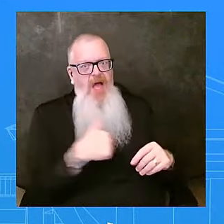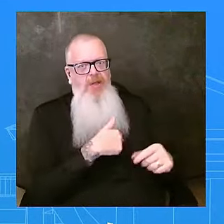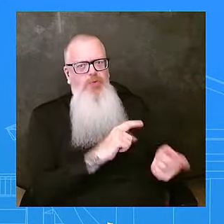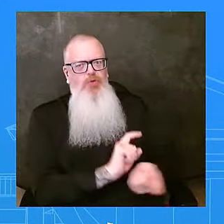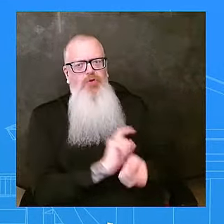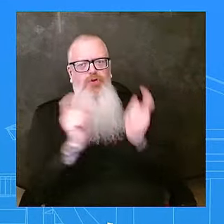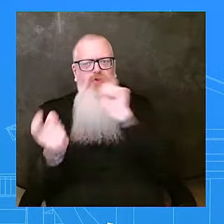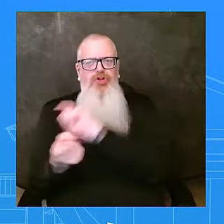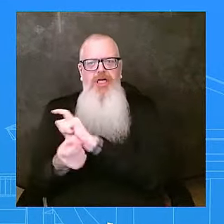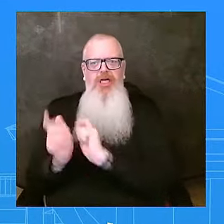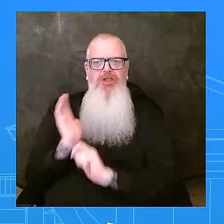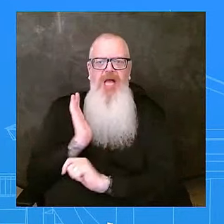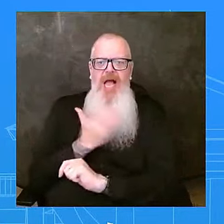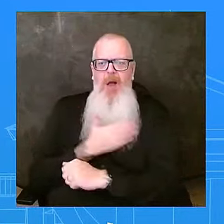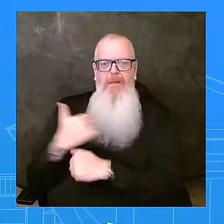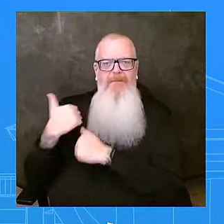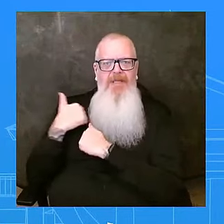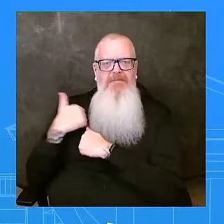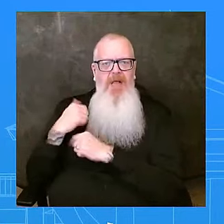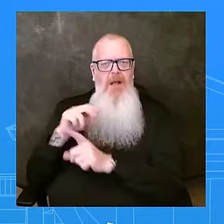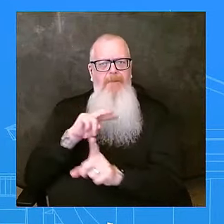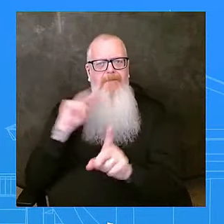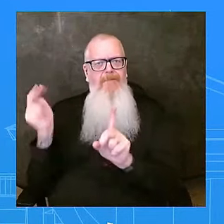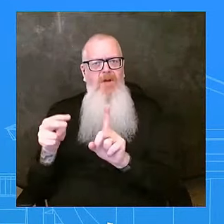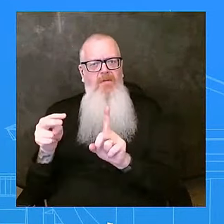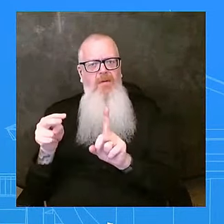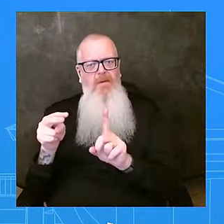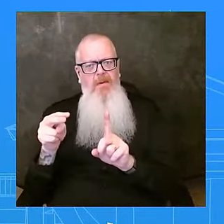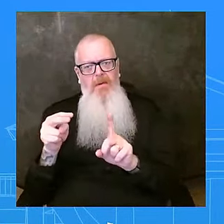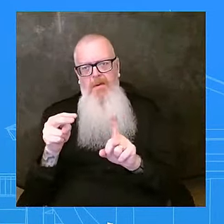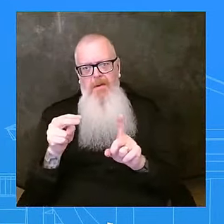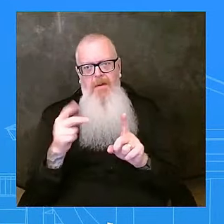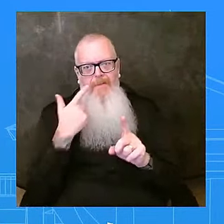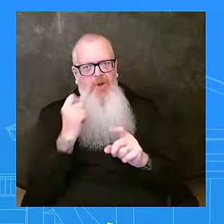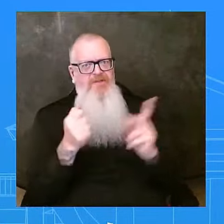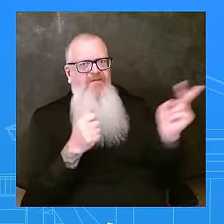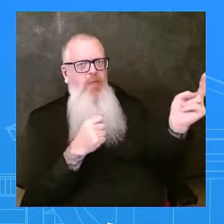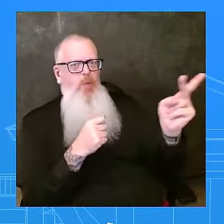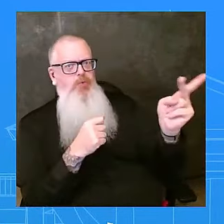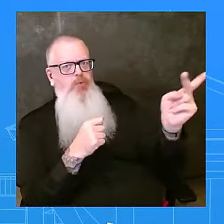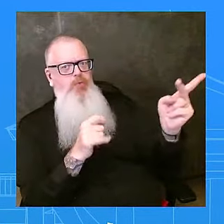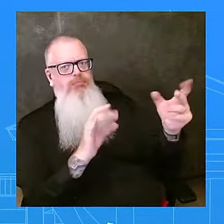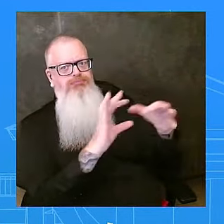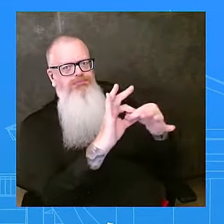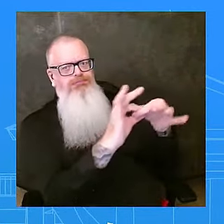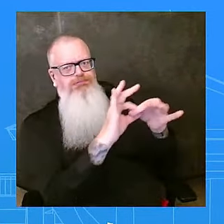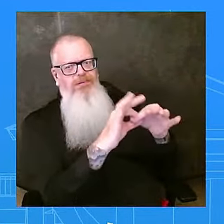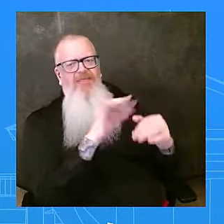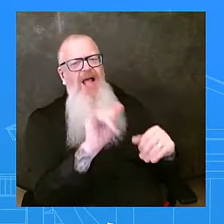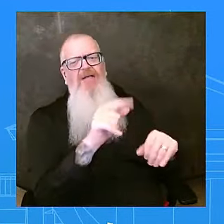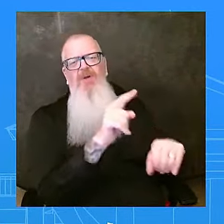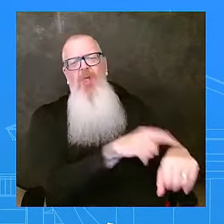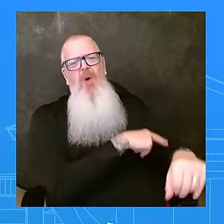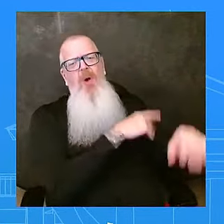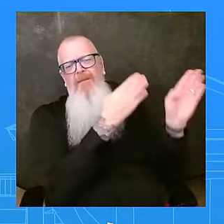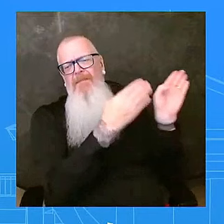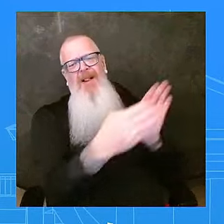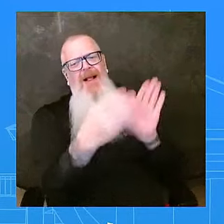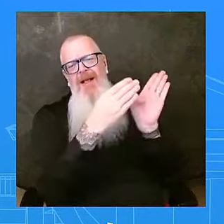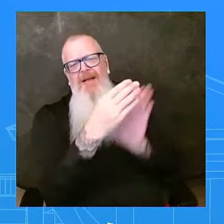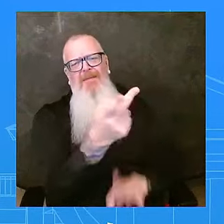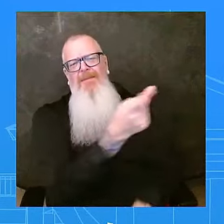posture or deterrent posture as a result of this exercise. This is a long-planned exercise. It's a part of